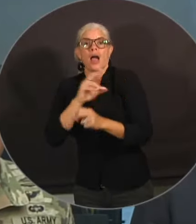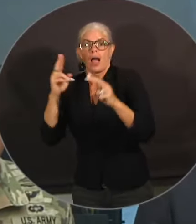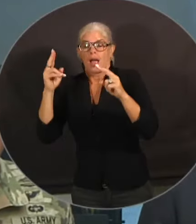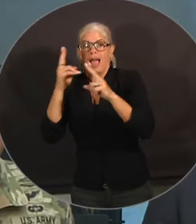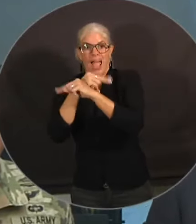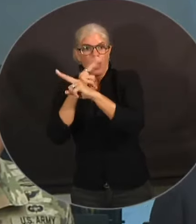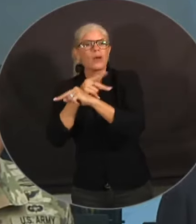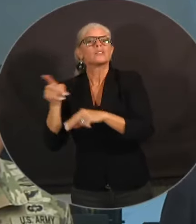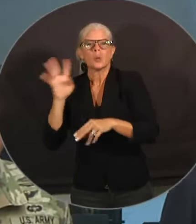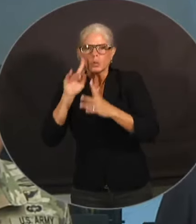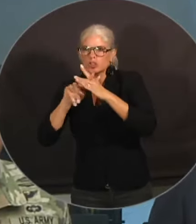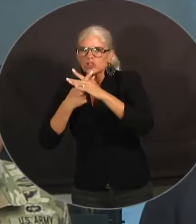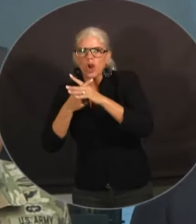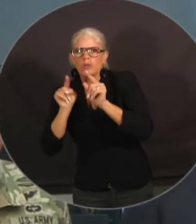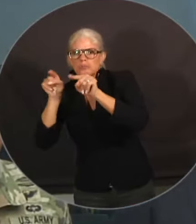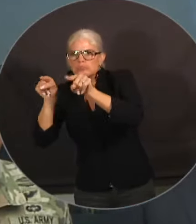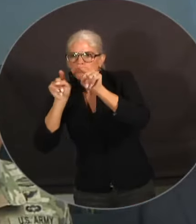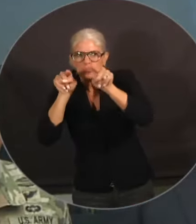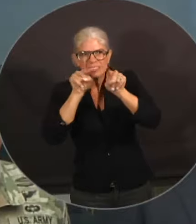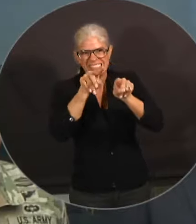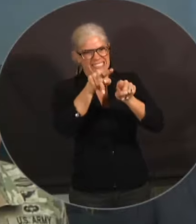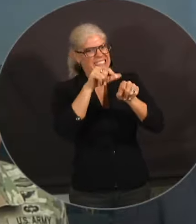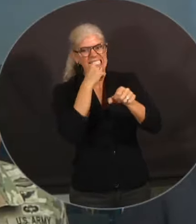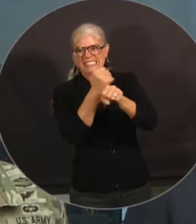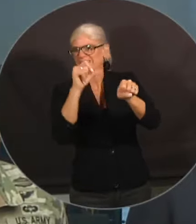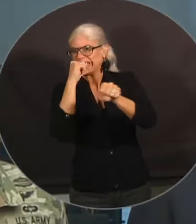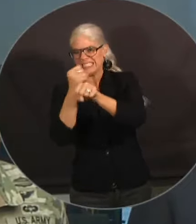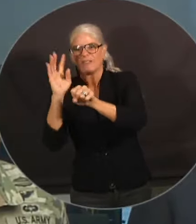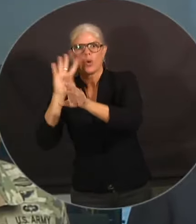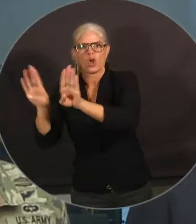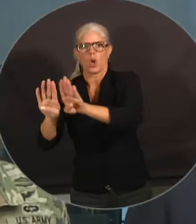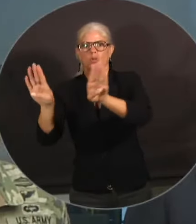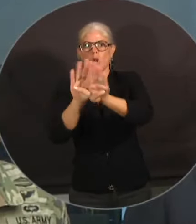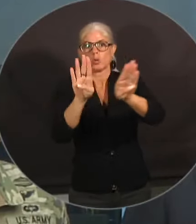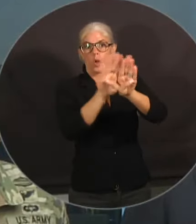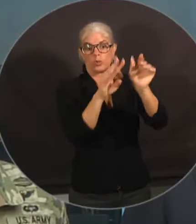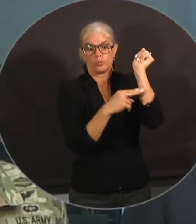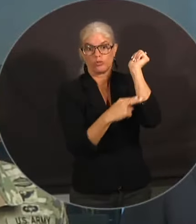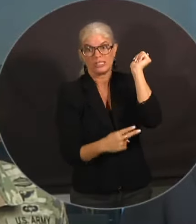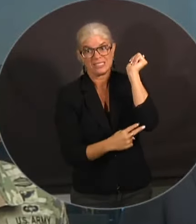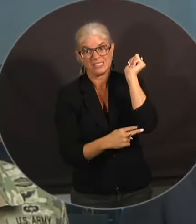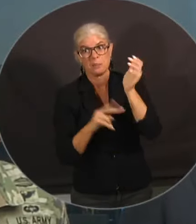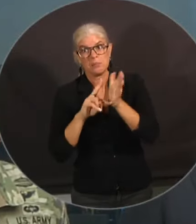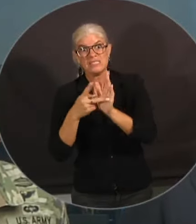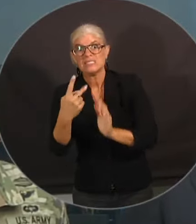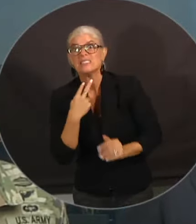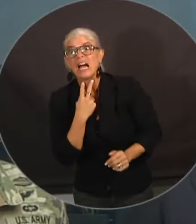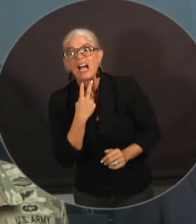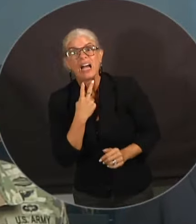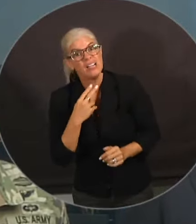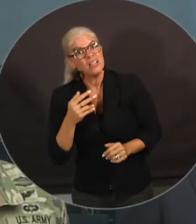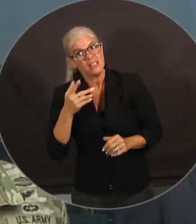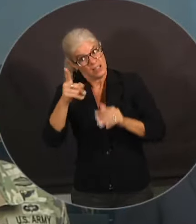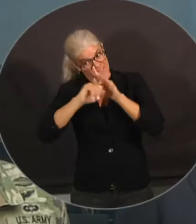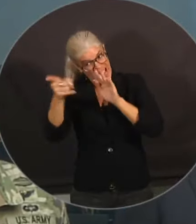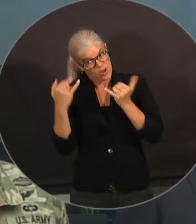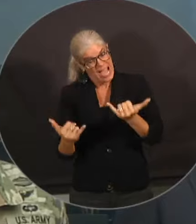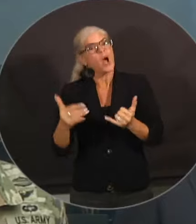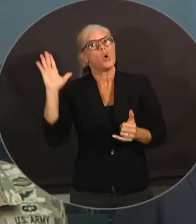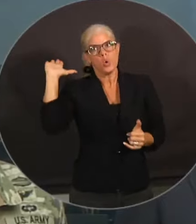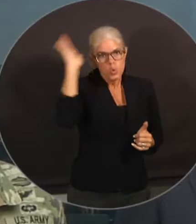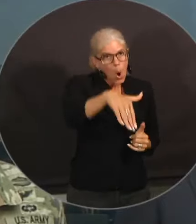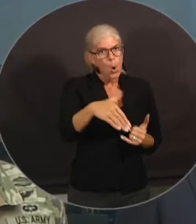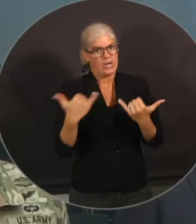start to close those bridges. So if you still need to evacuate, please get out while you can move around safely. As the